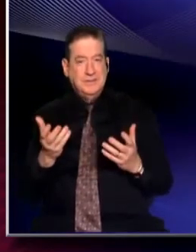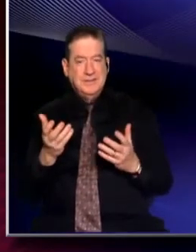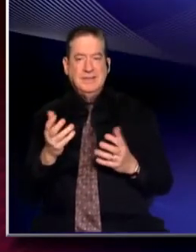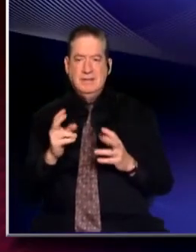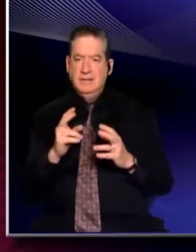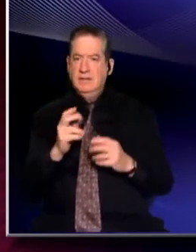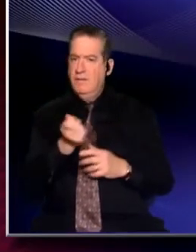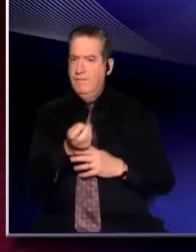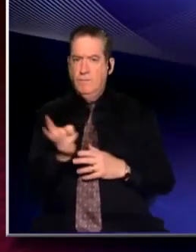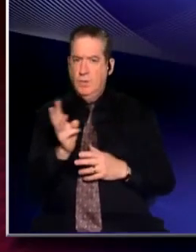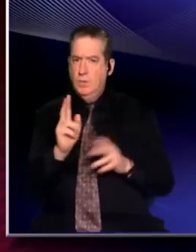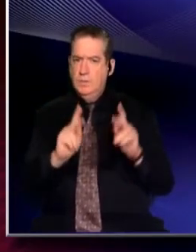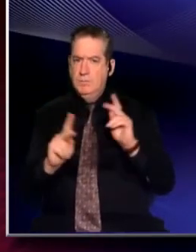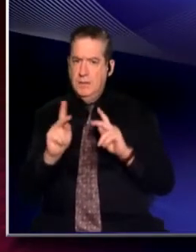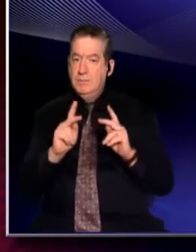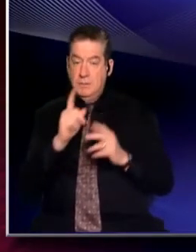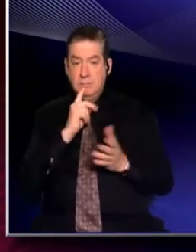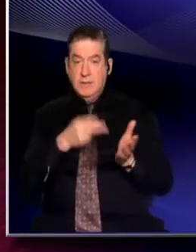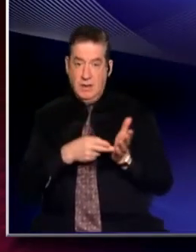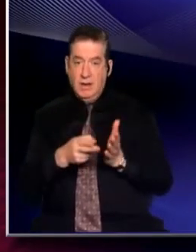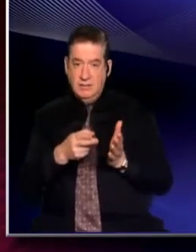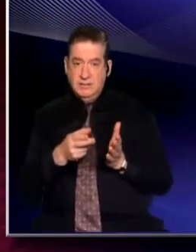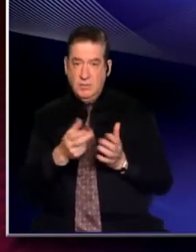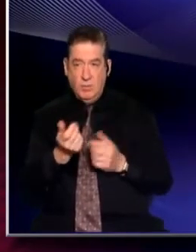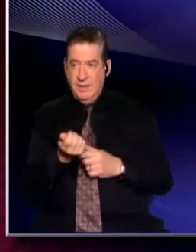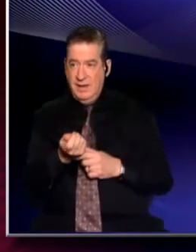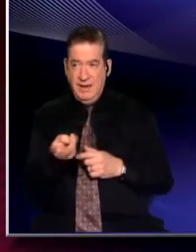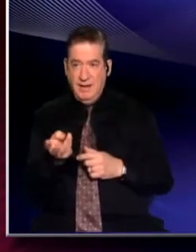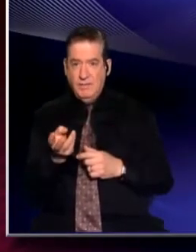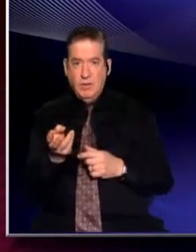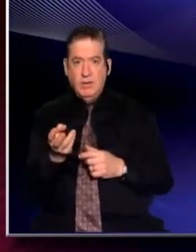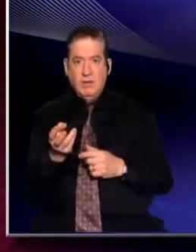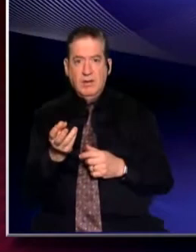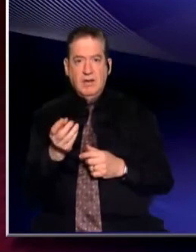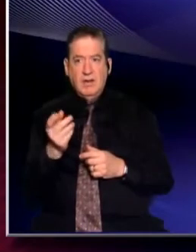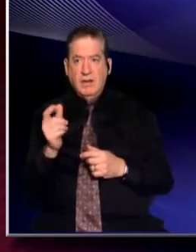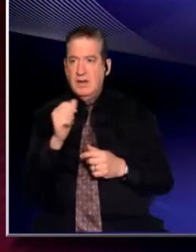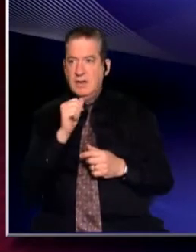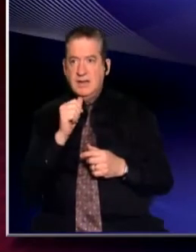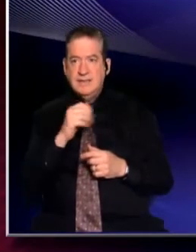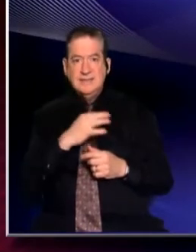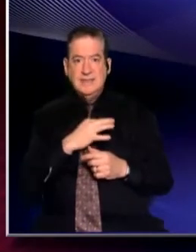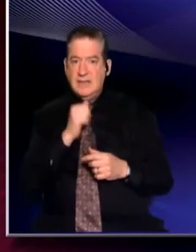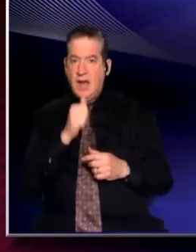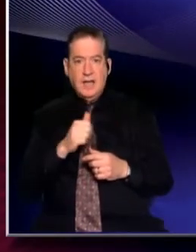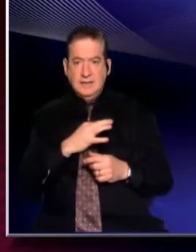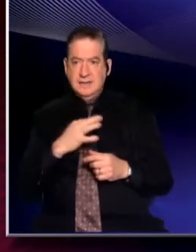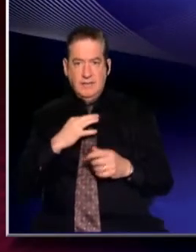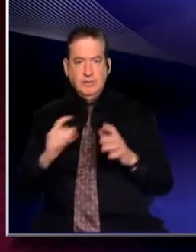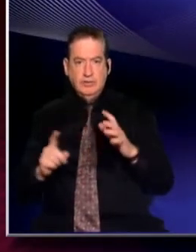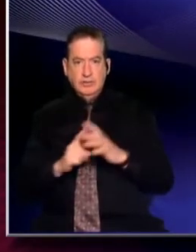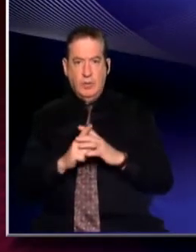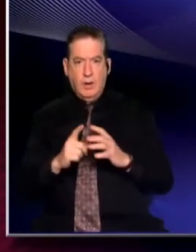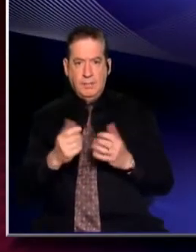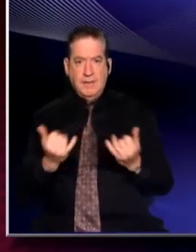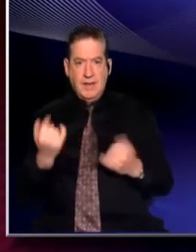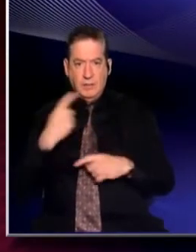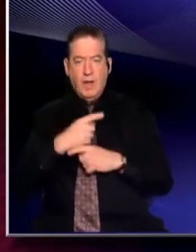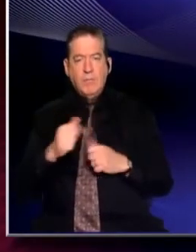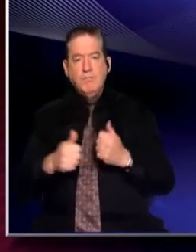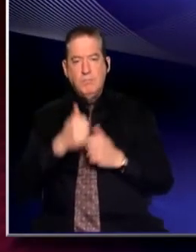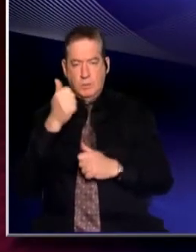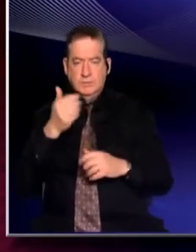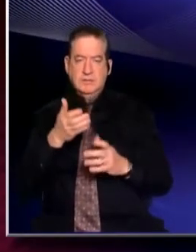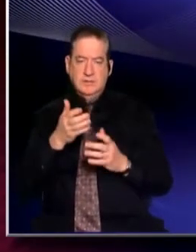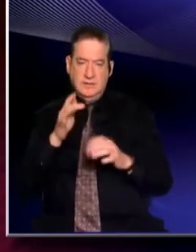very few people, to be honest, a handful, who are non-staff who show up in person nowadays. They mostly access through the live